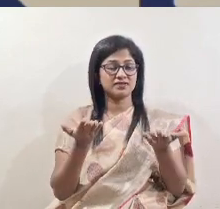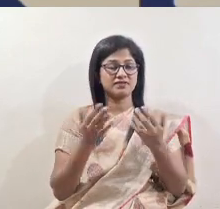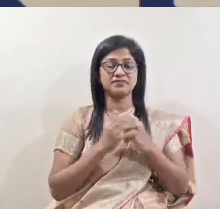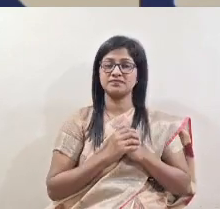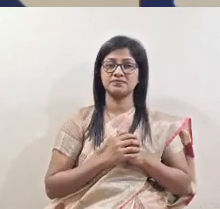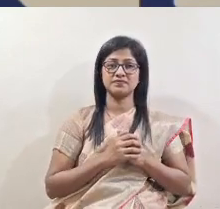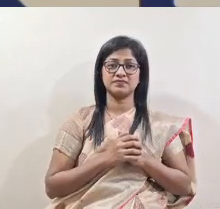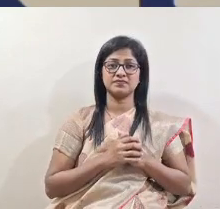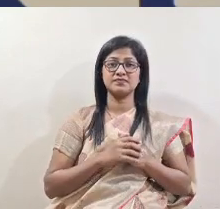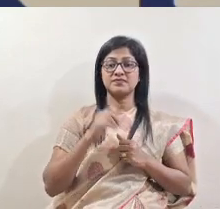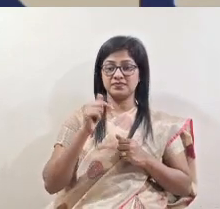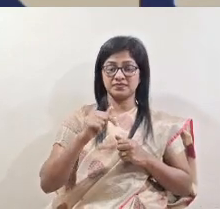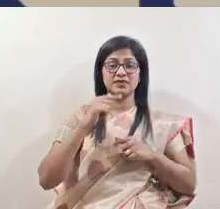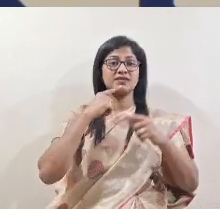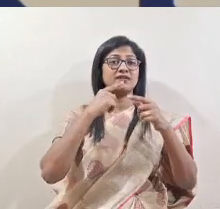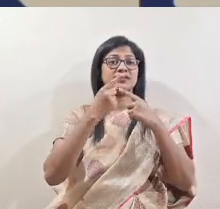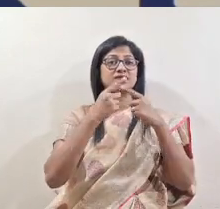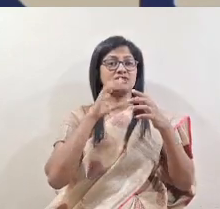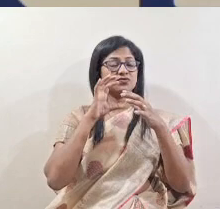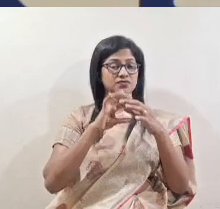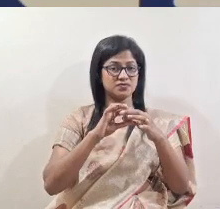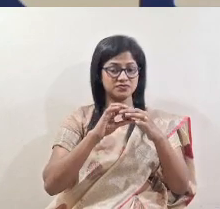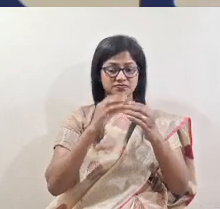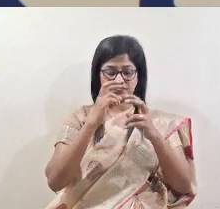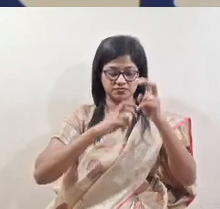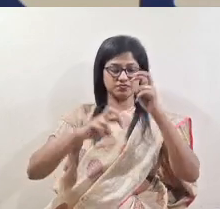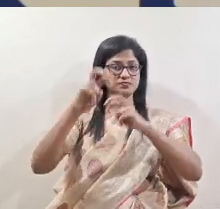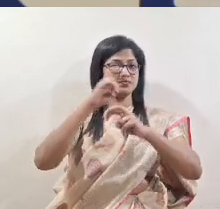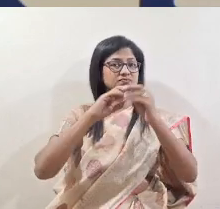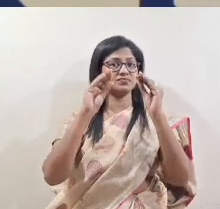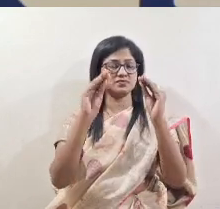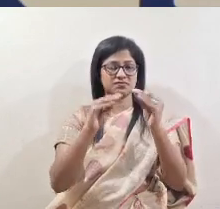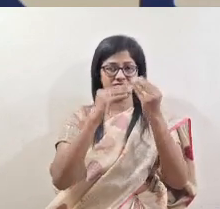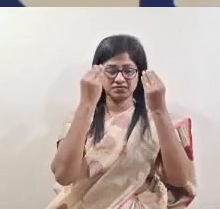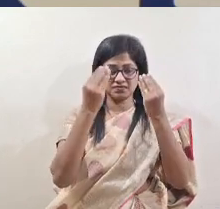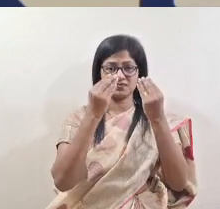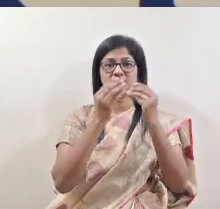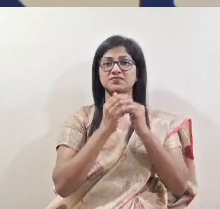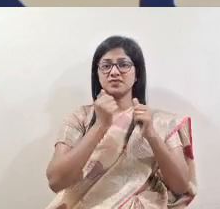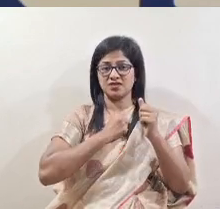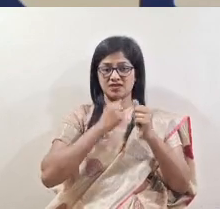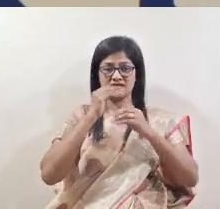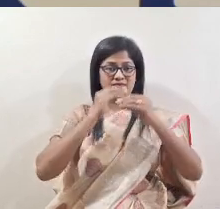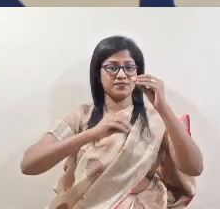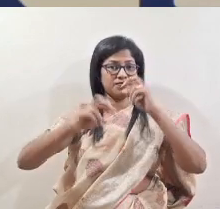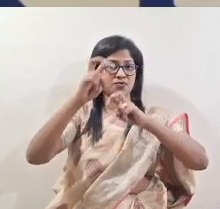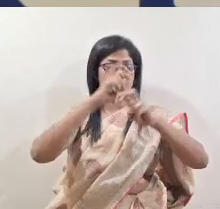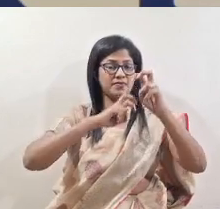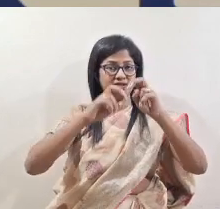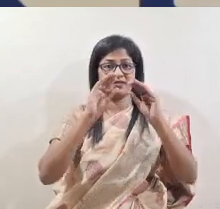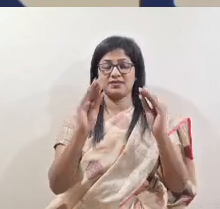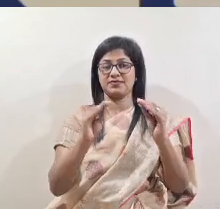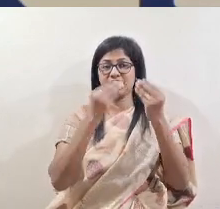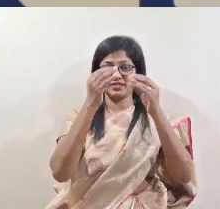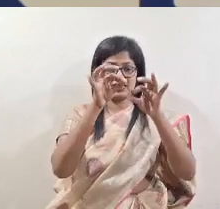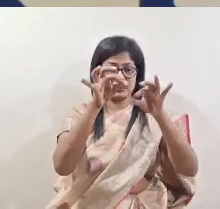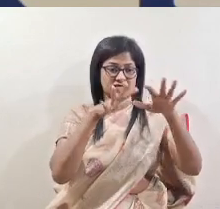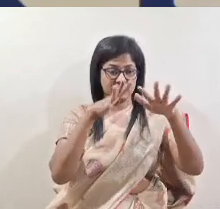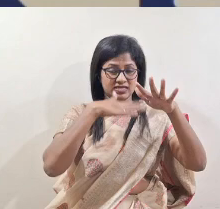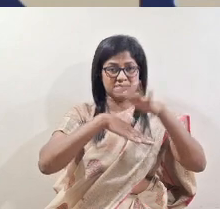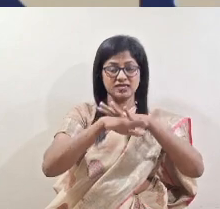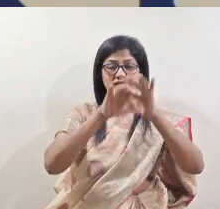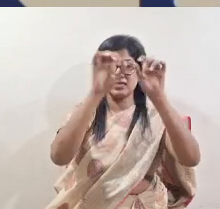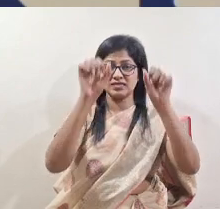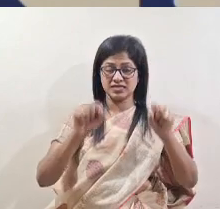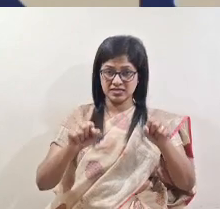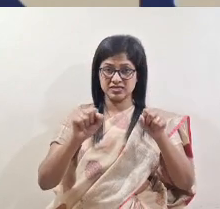So if when we are talking about the mobility, providing, improving the mobility, enhancing our mobility in our urban